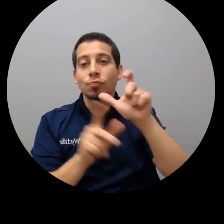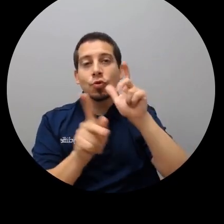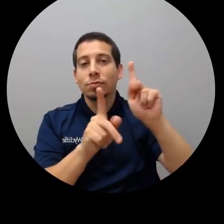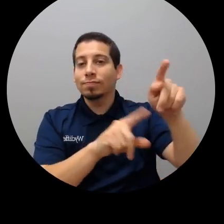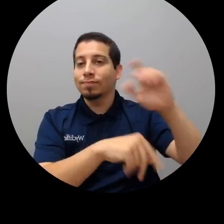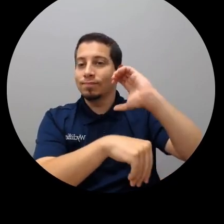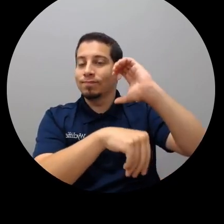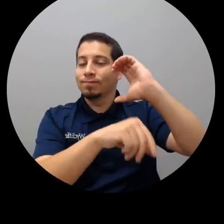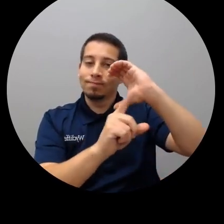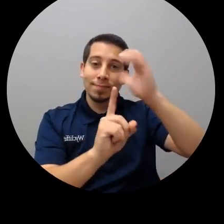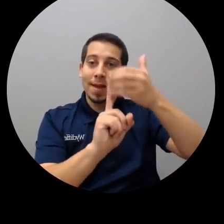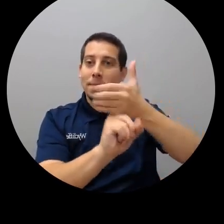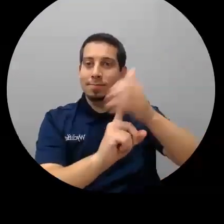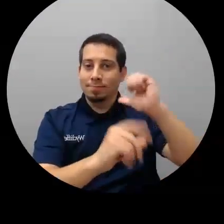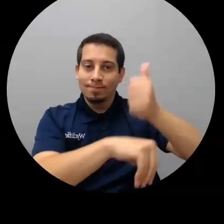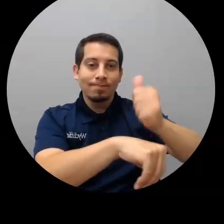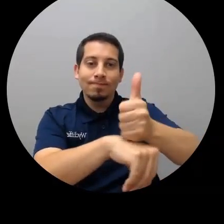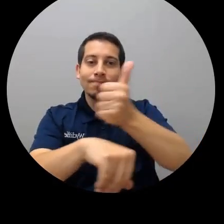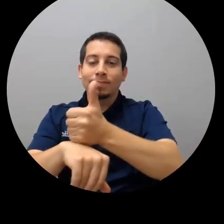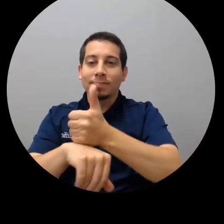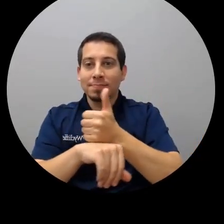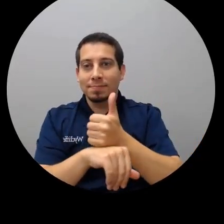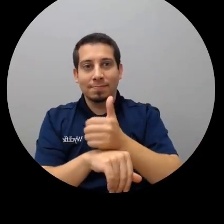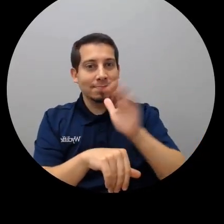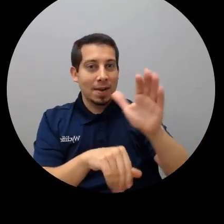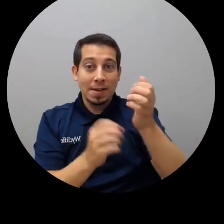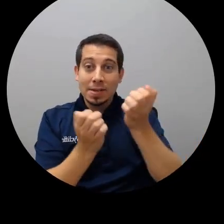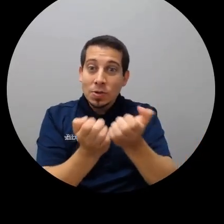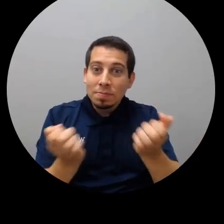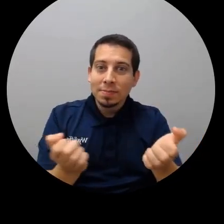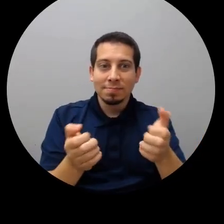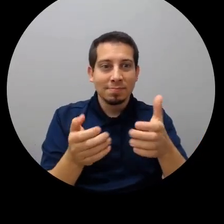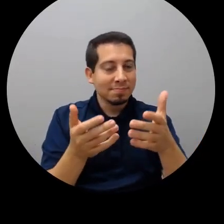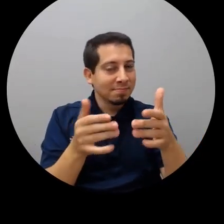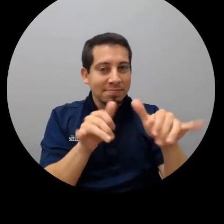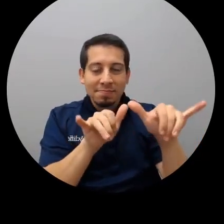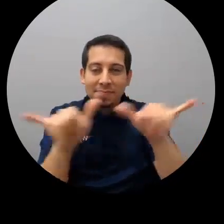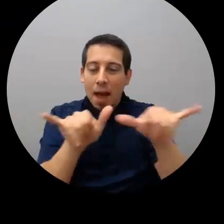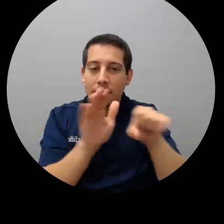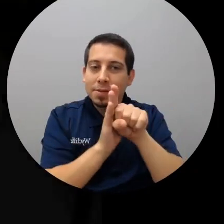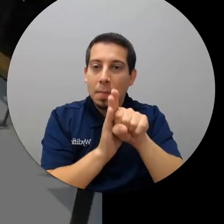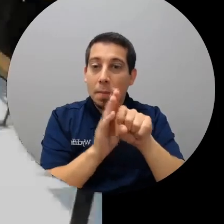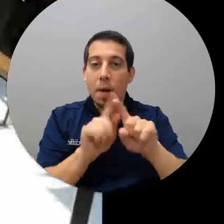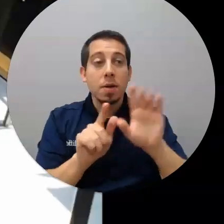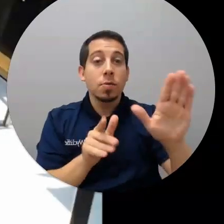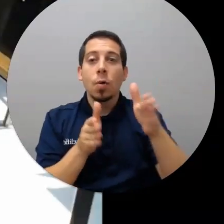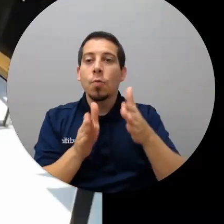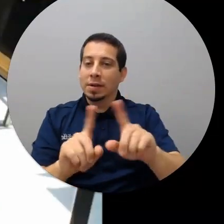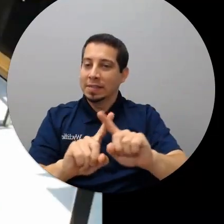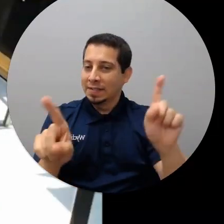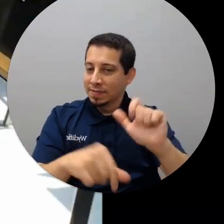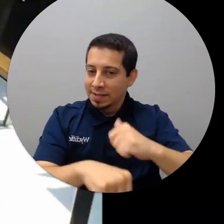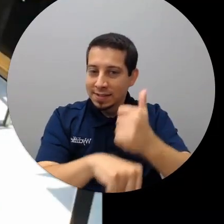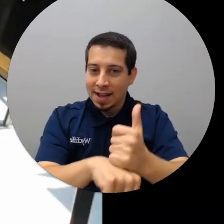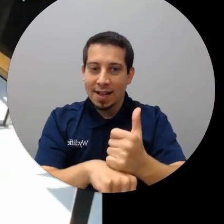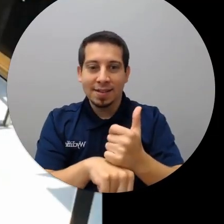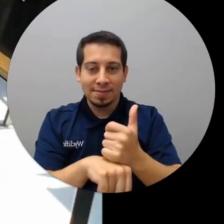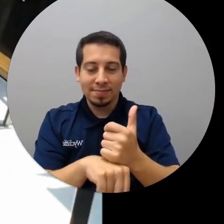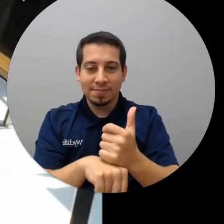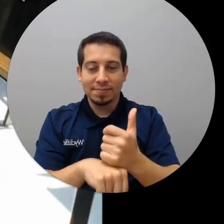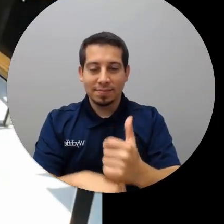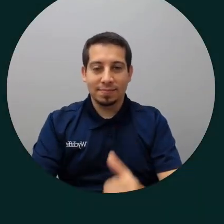Chameleon setups. As you can see, they use a variety of equipment but have a similar way of setting up.